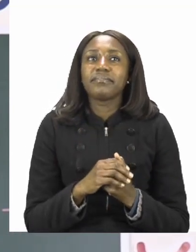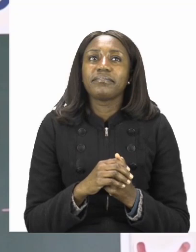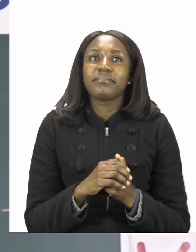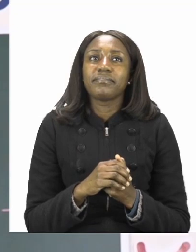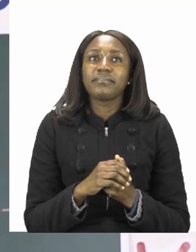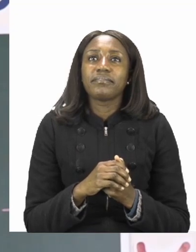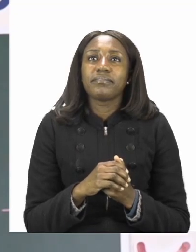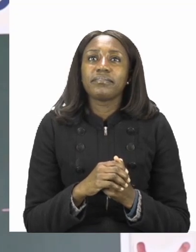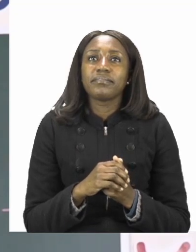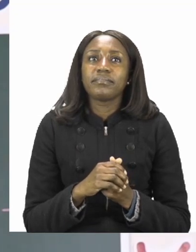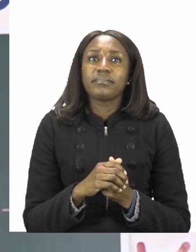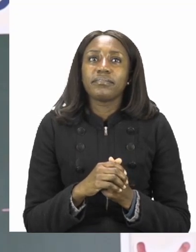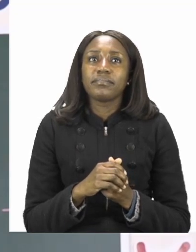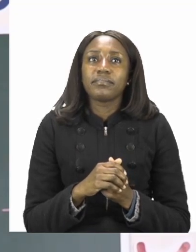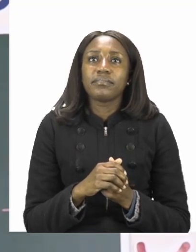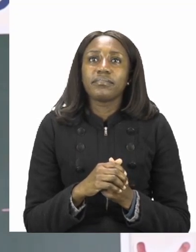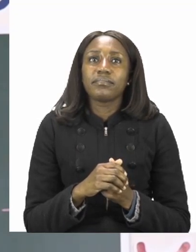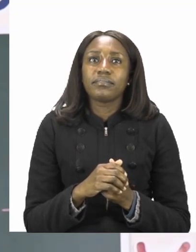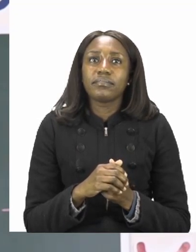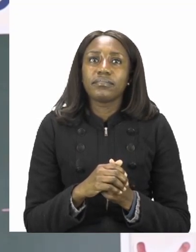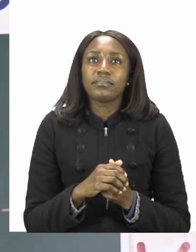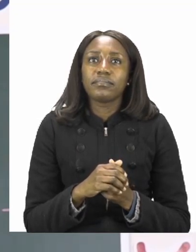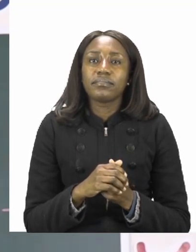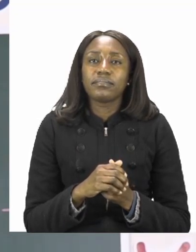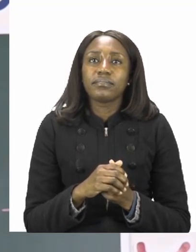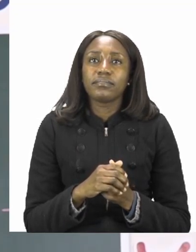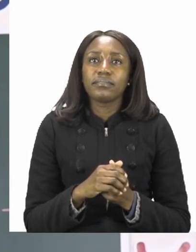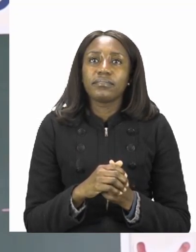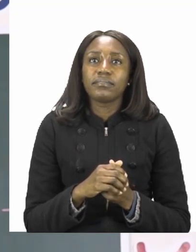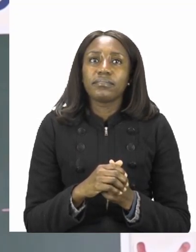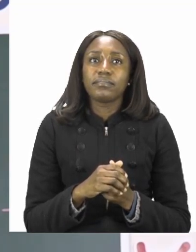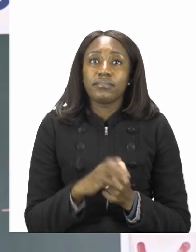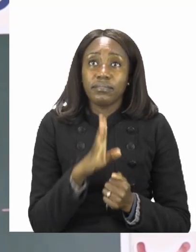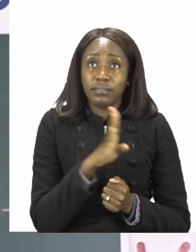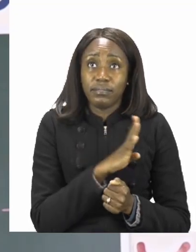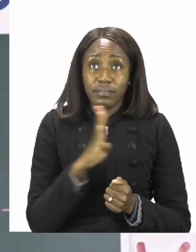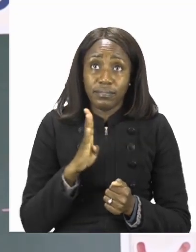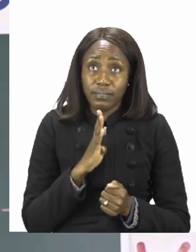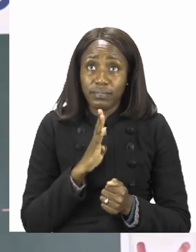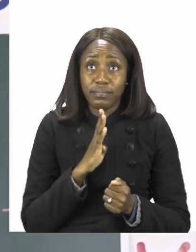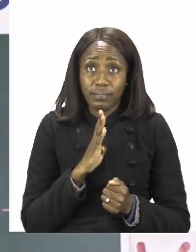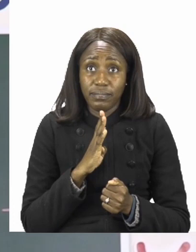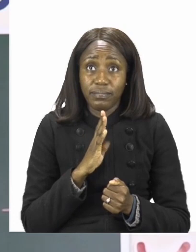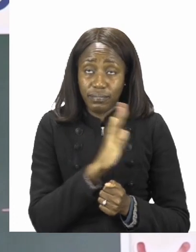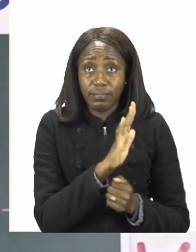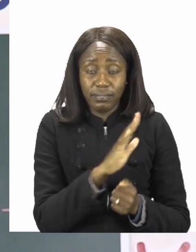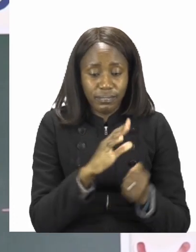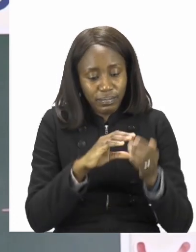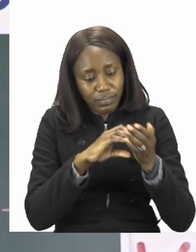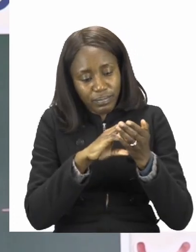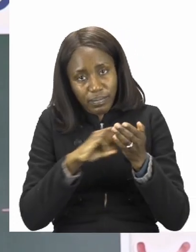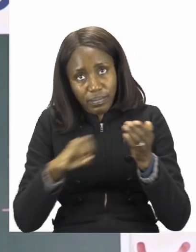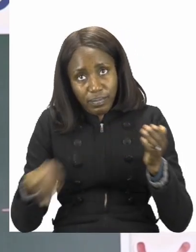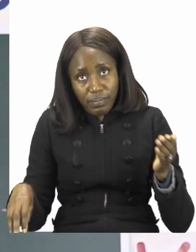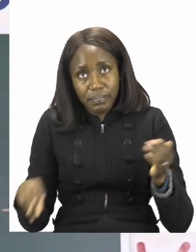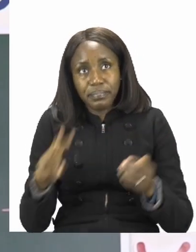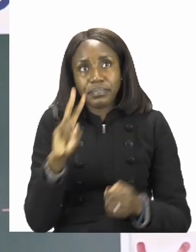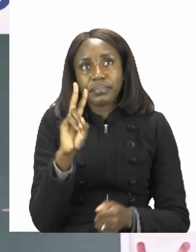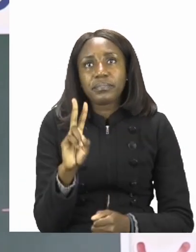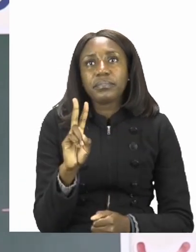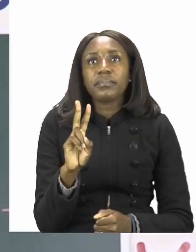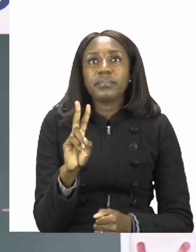let's see if we do get 42. We say 44 is already there. And remember, we are